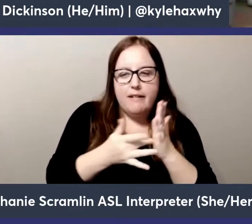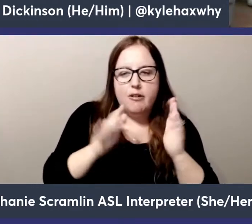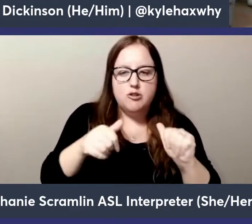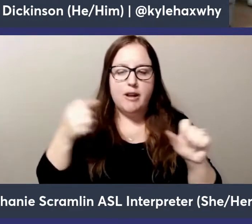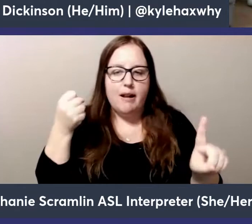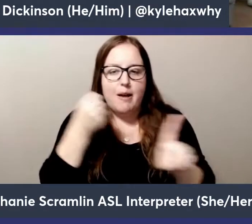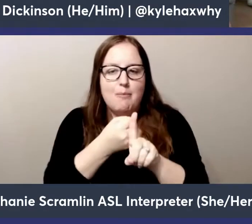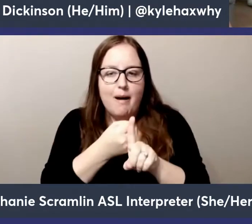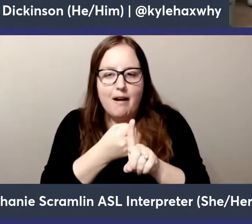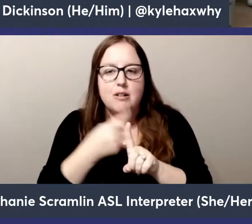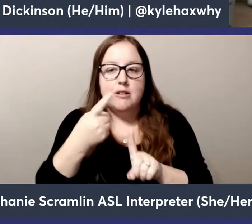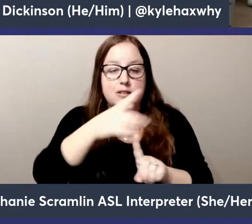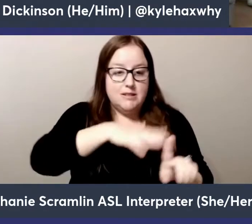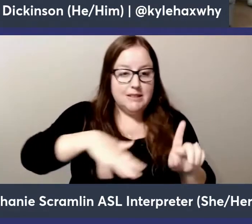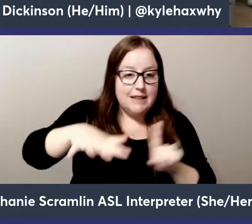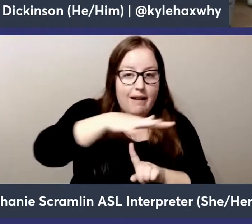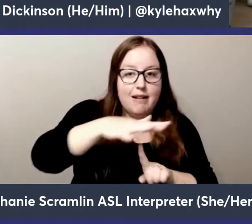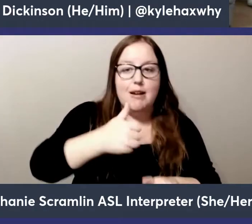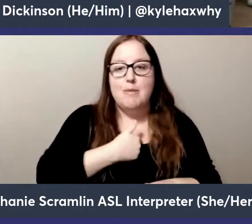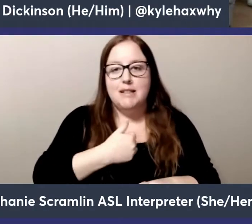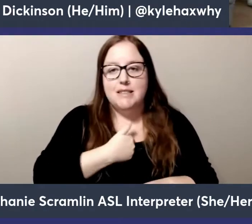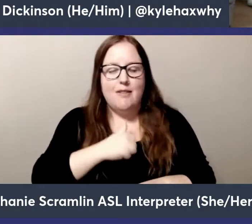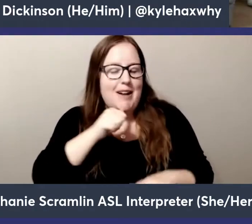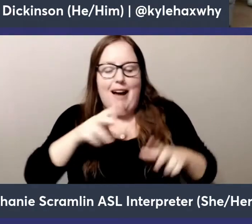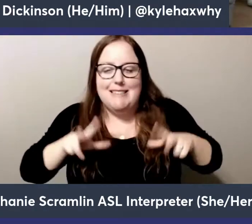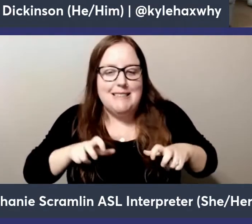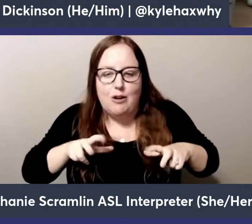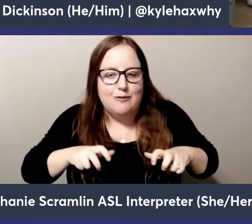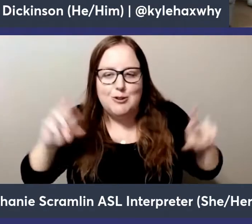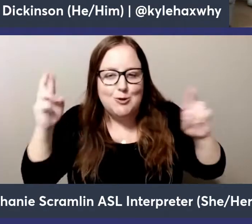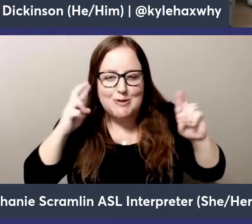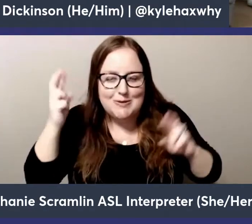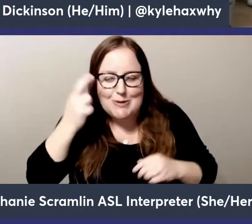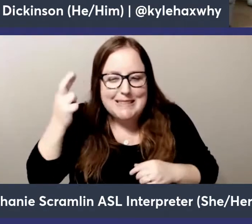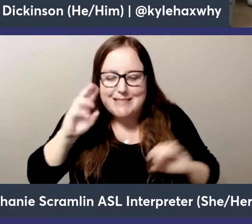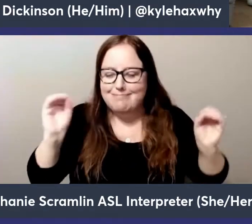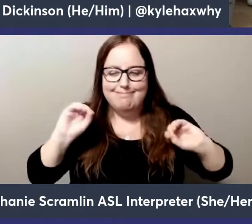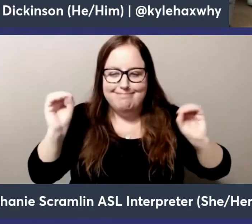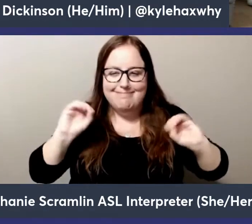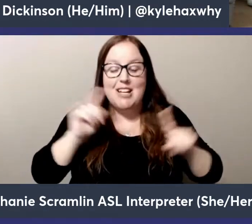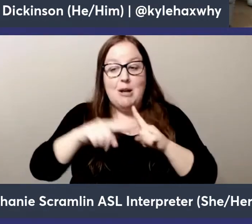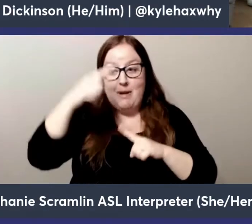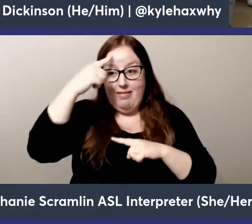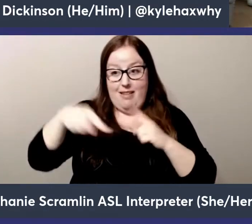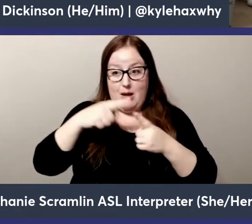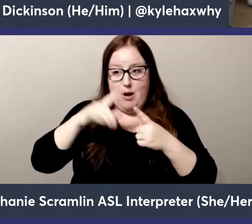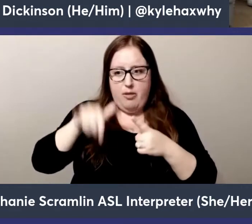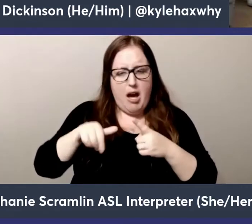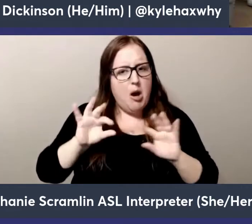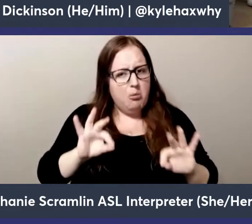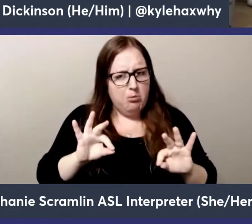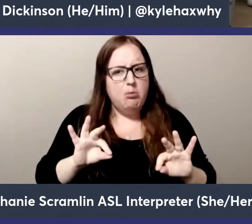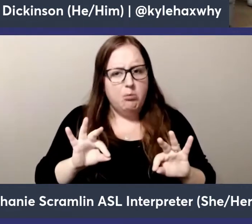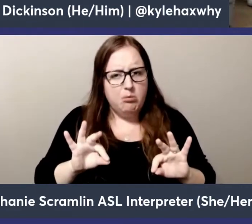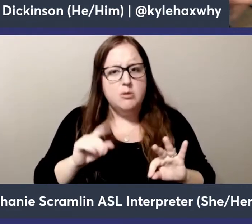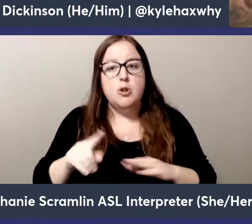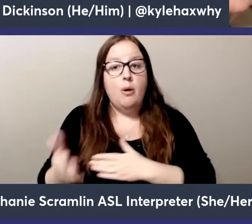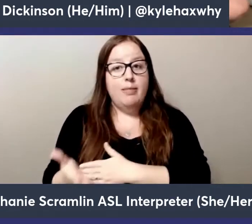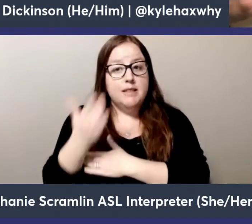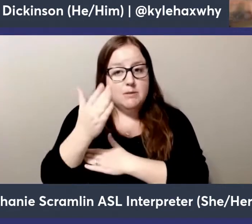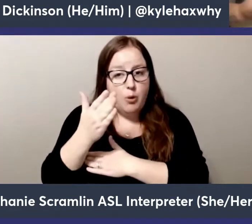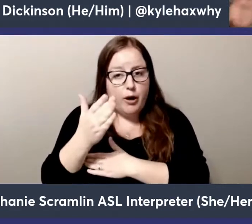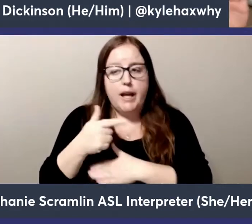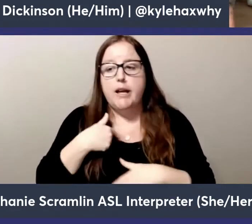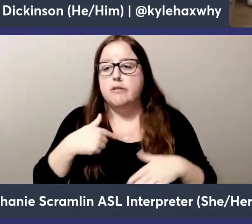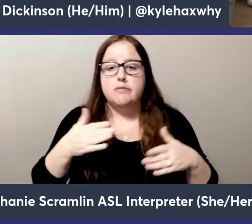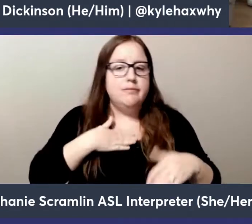one society, myself, not for selfish reasons. But thinking about this actually came timely this morning. So getting the